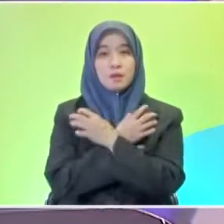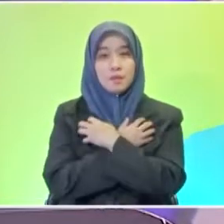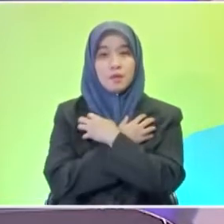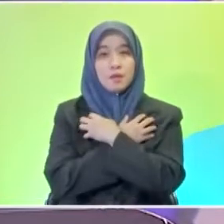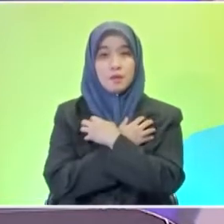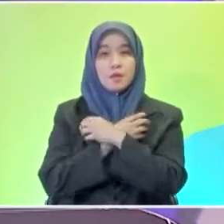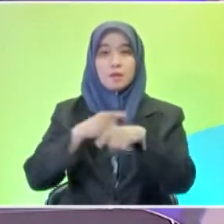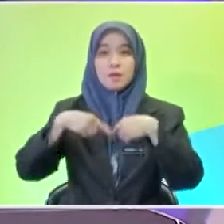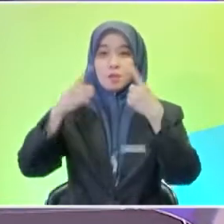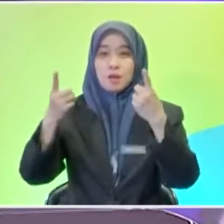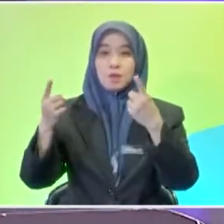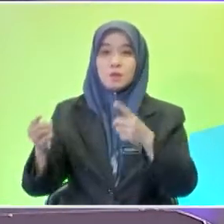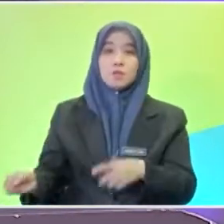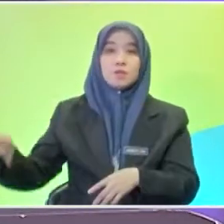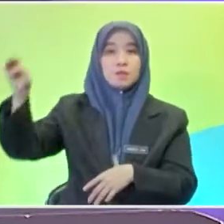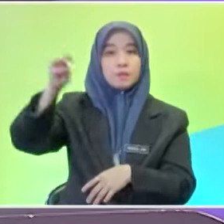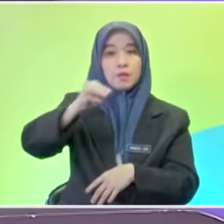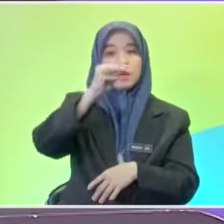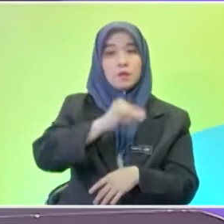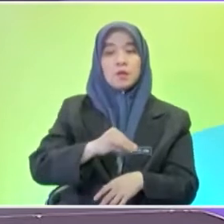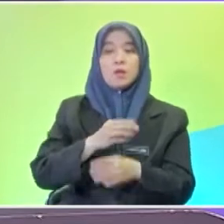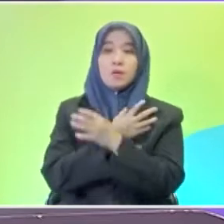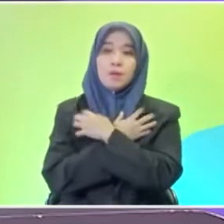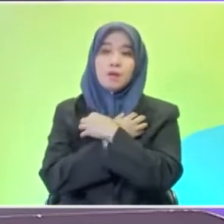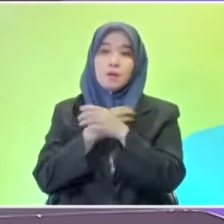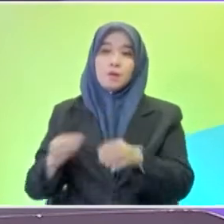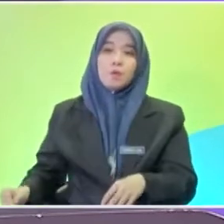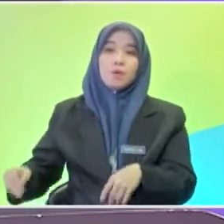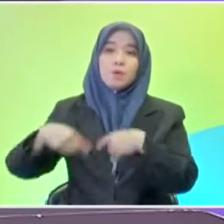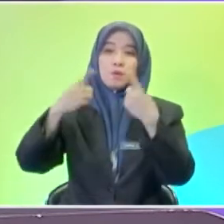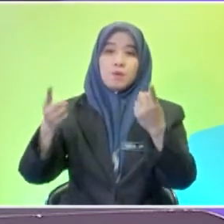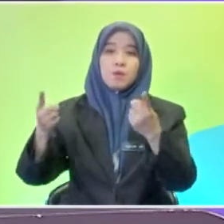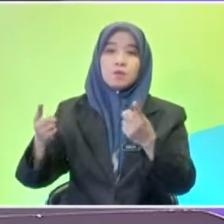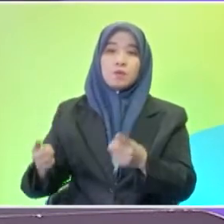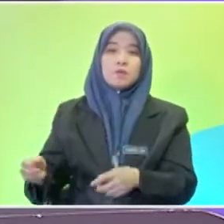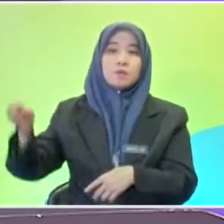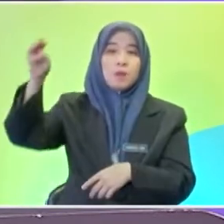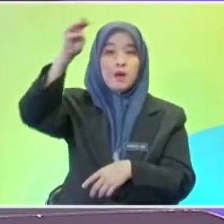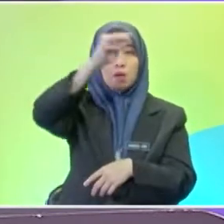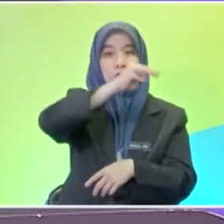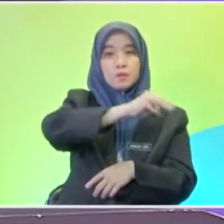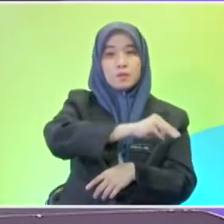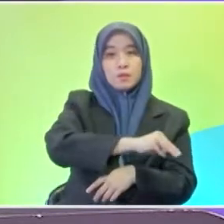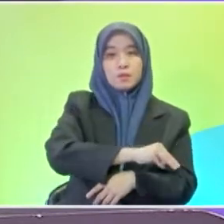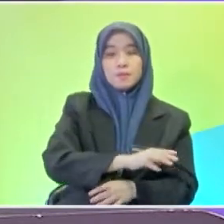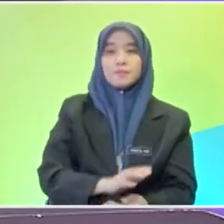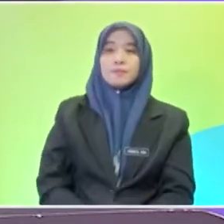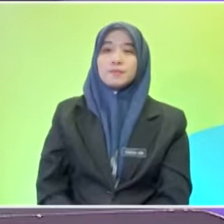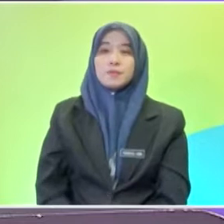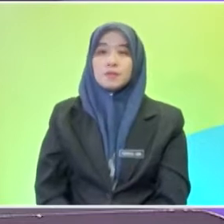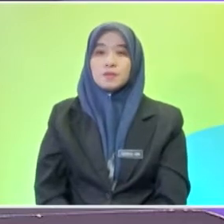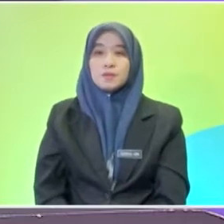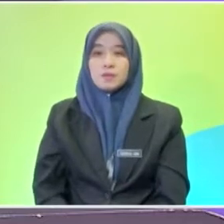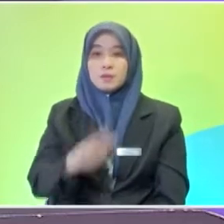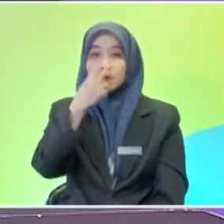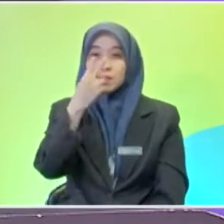The bear went over the mountain. The bear went over the mountain. The bear went over the mountain